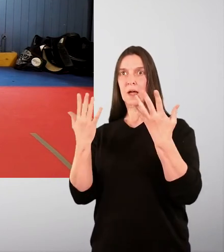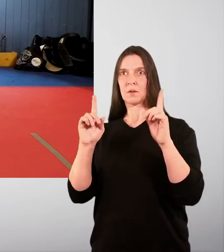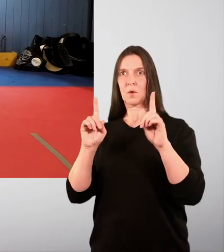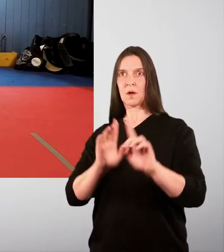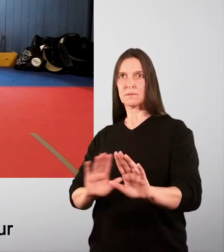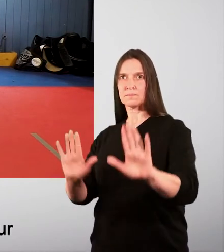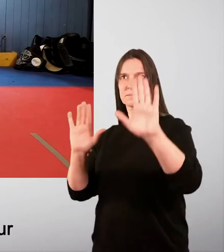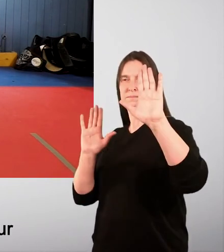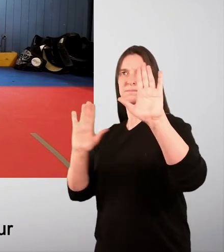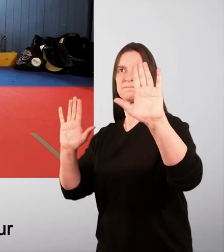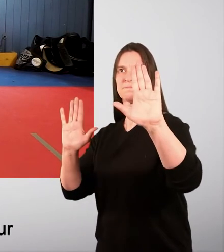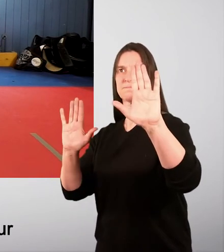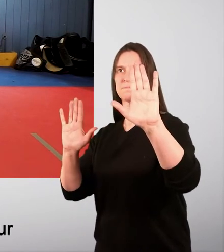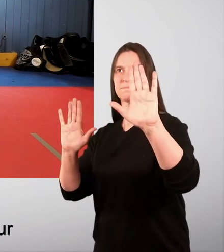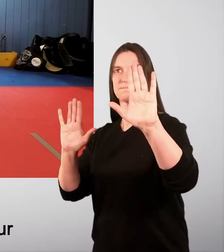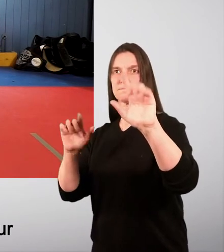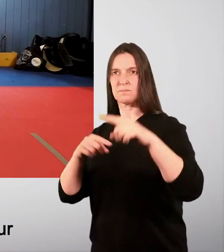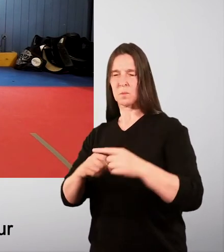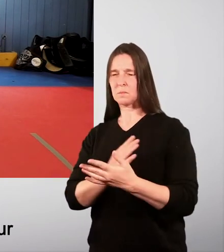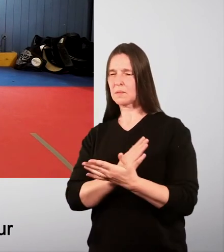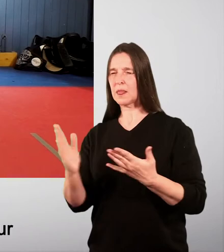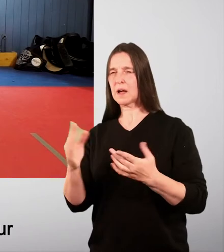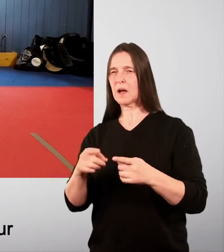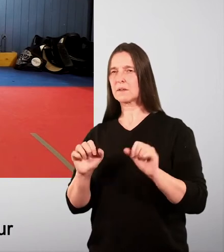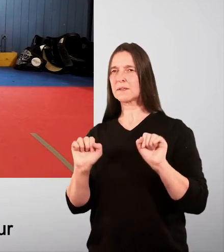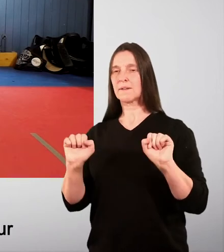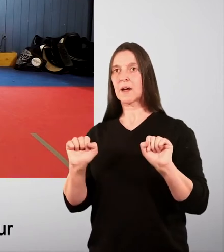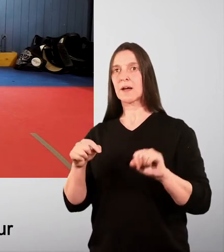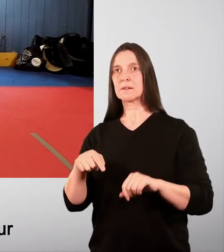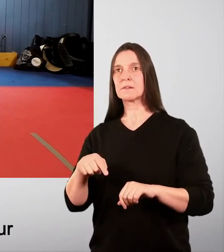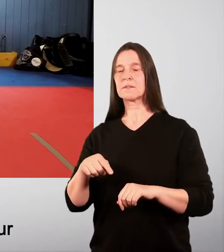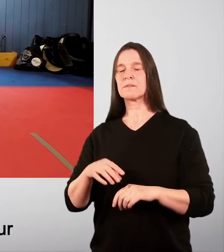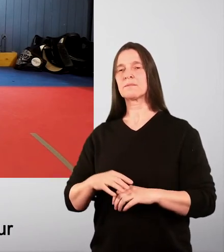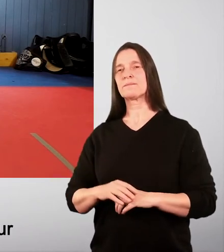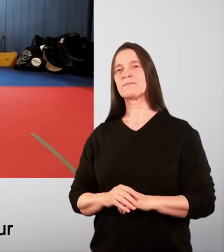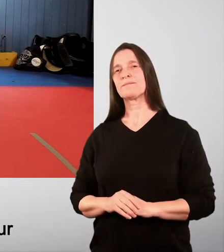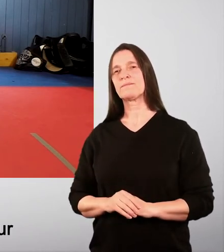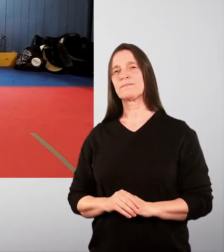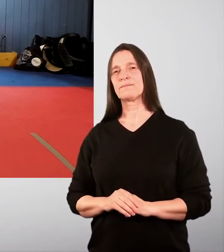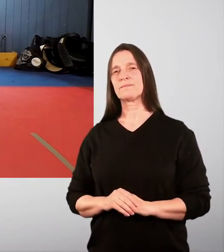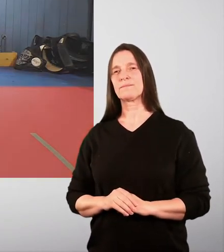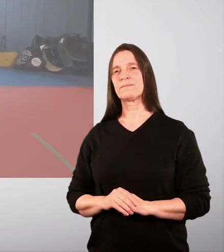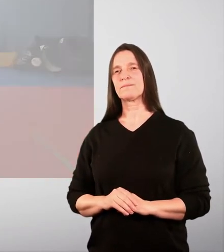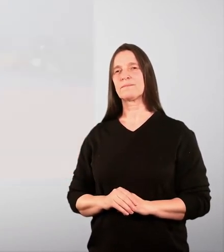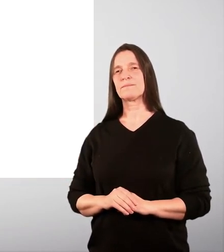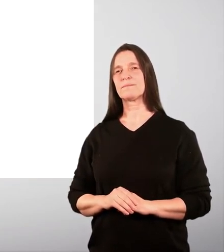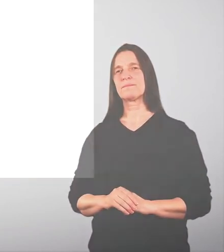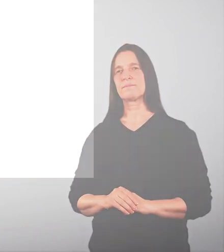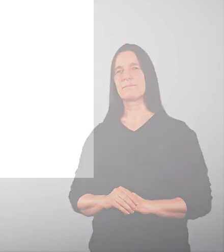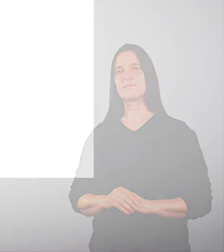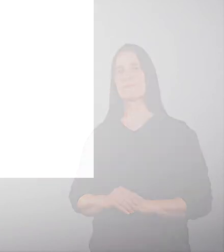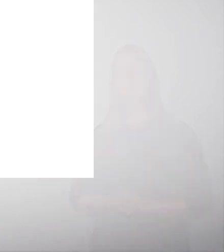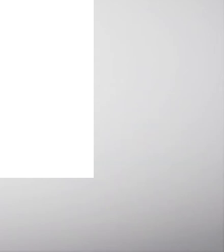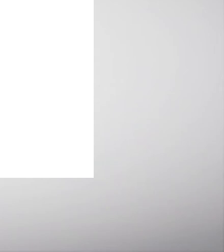o'clock. With your knees slightly bent, your hands up and your palms open. And that's your defensive stance.